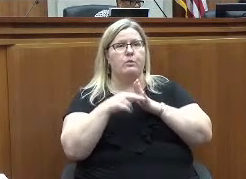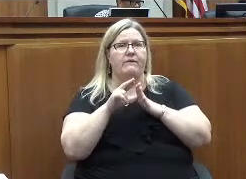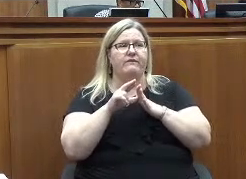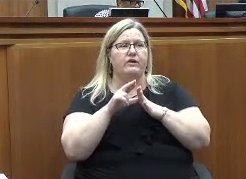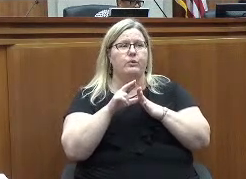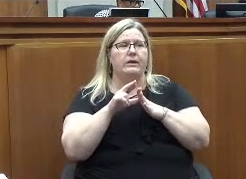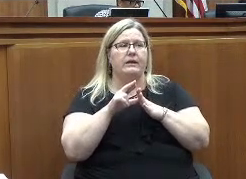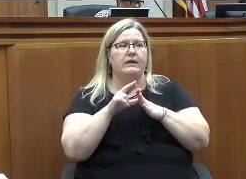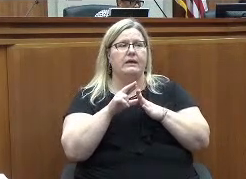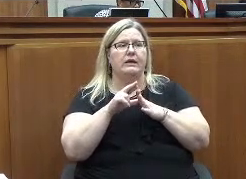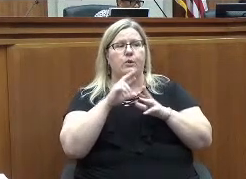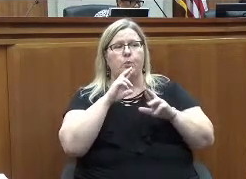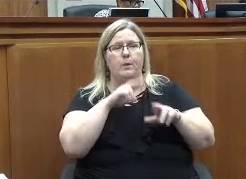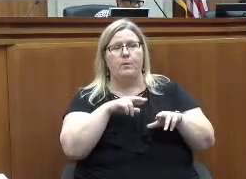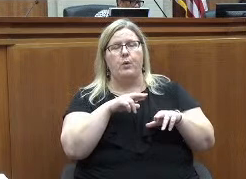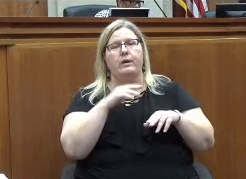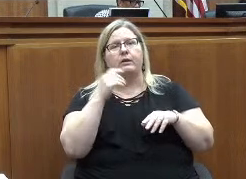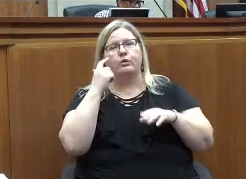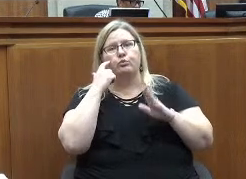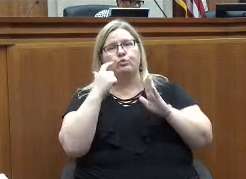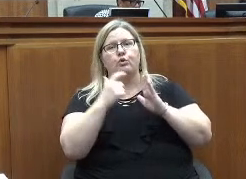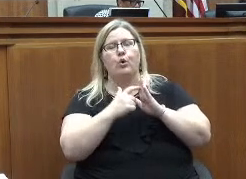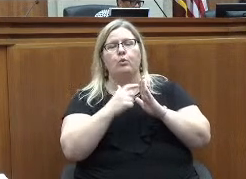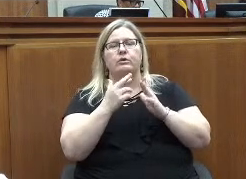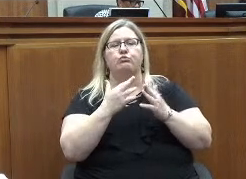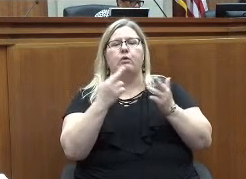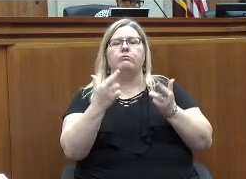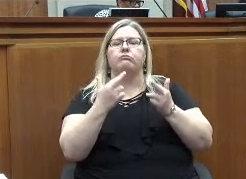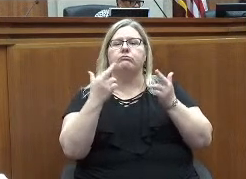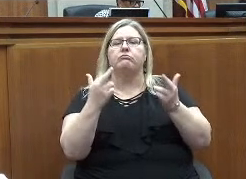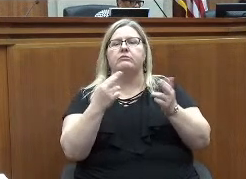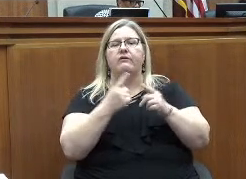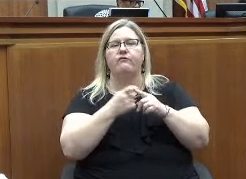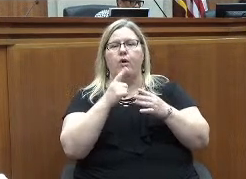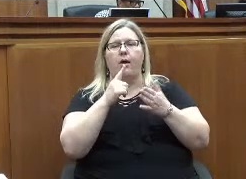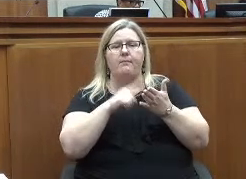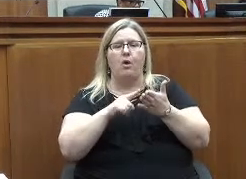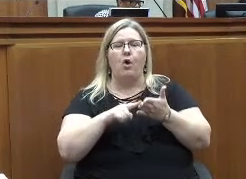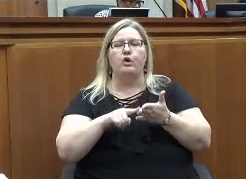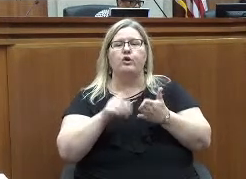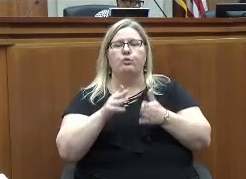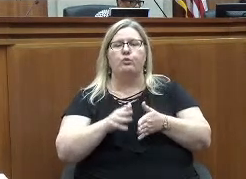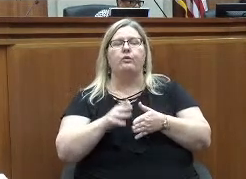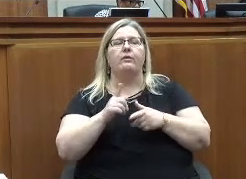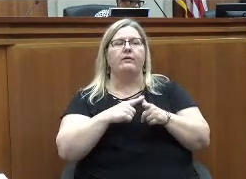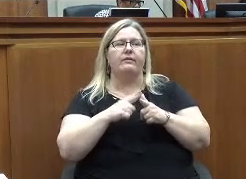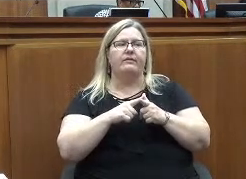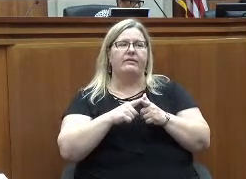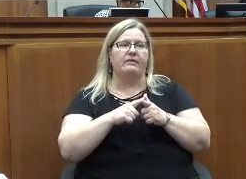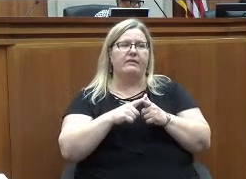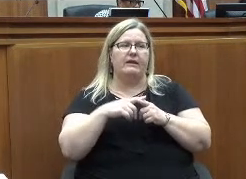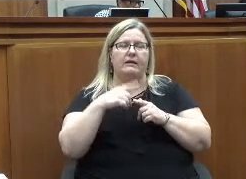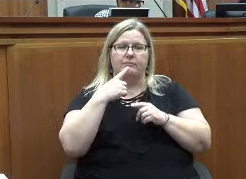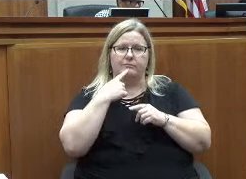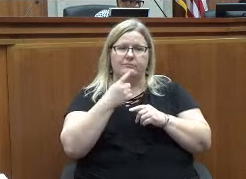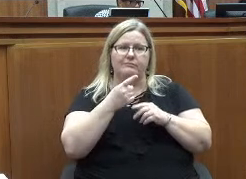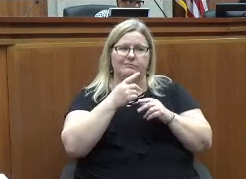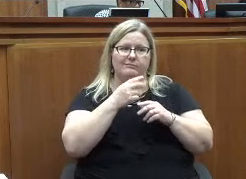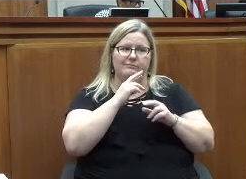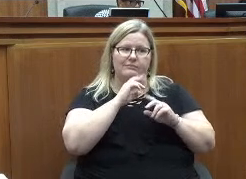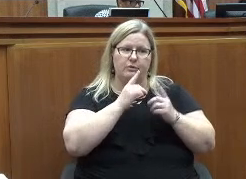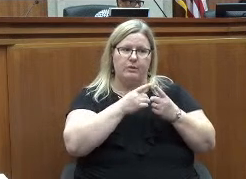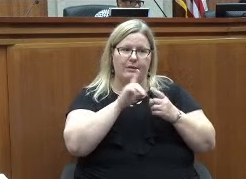the report and noticing the recommendations of the auditor and directing the department to